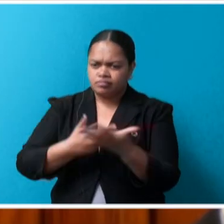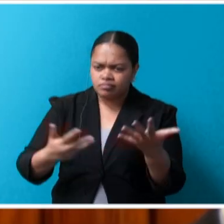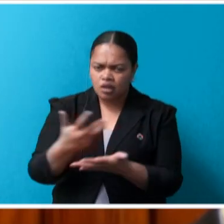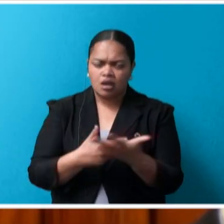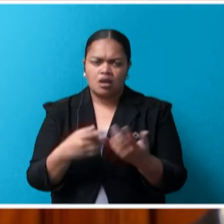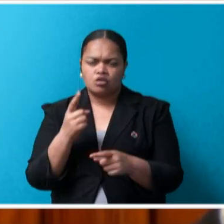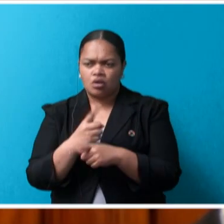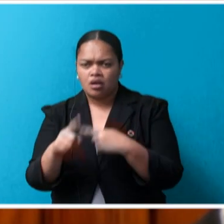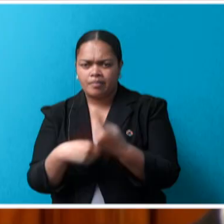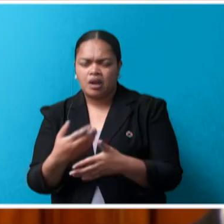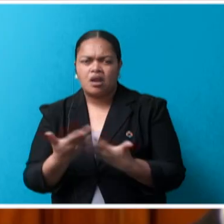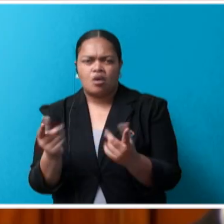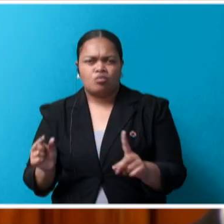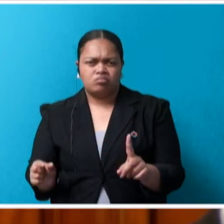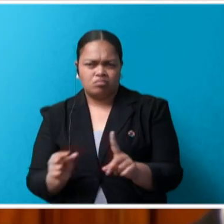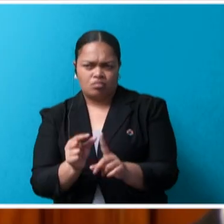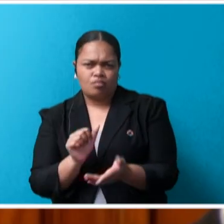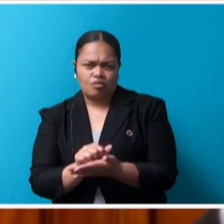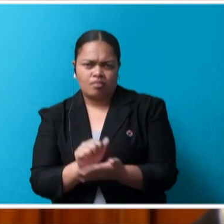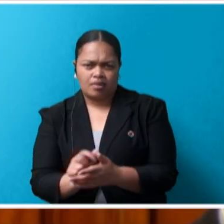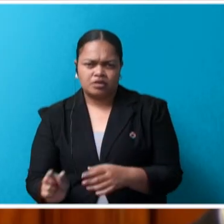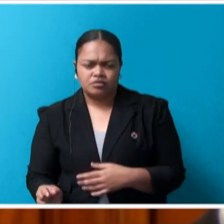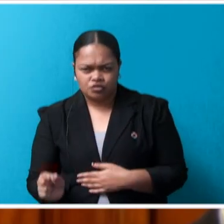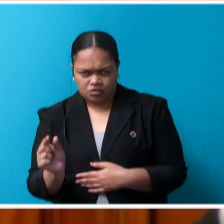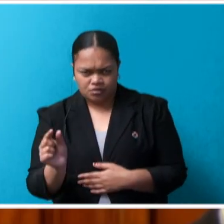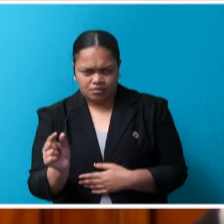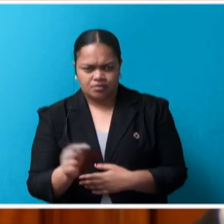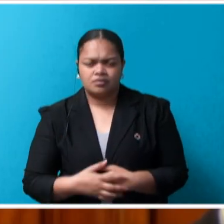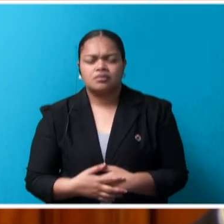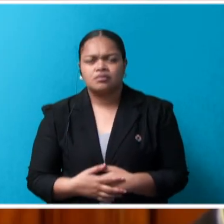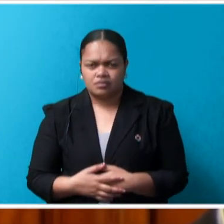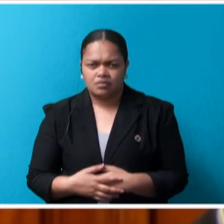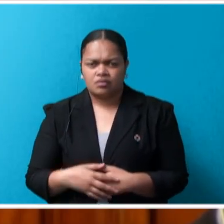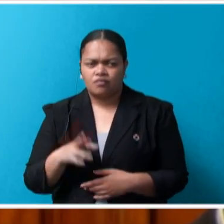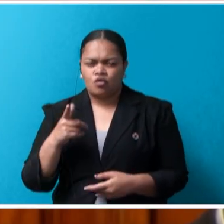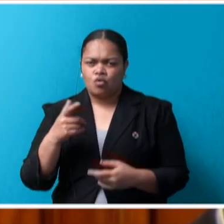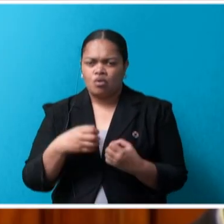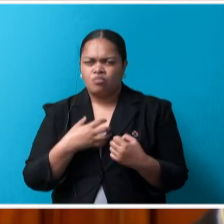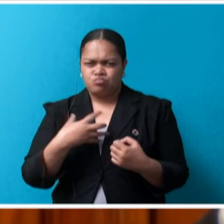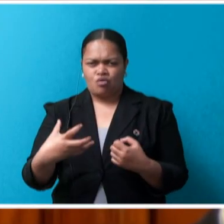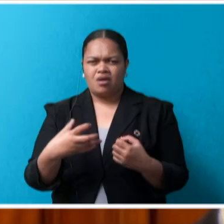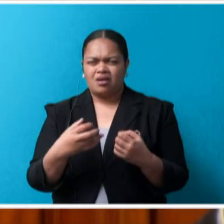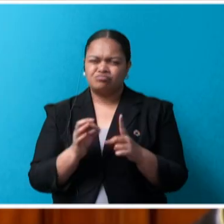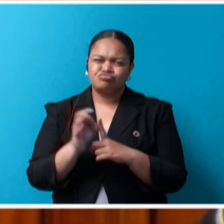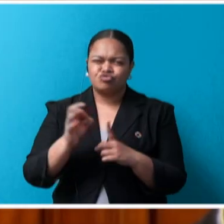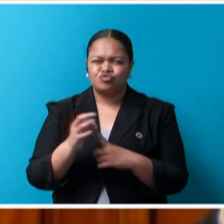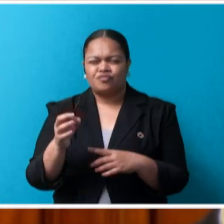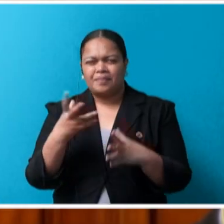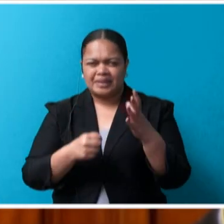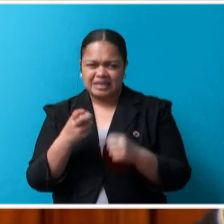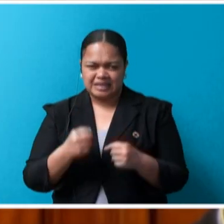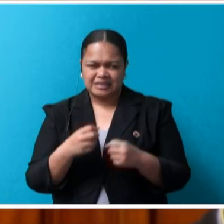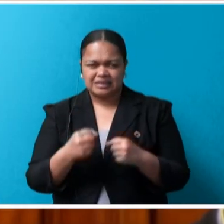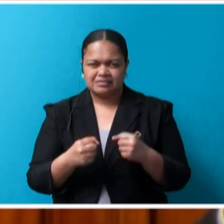products, with profits reinvested directly into expanding milk production, improving farm